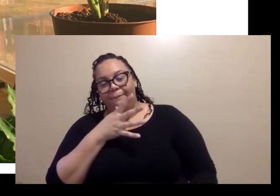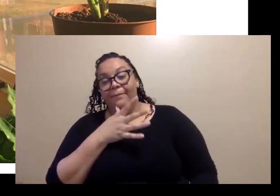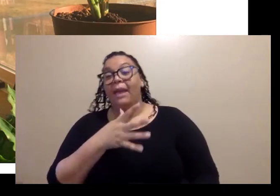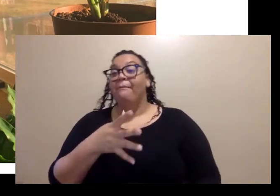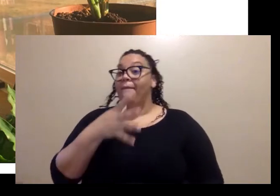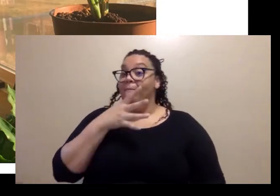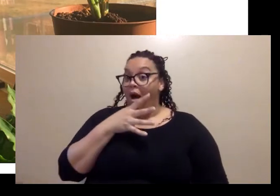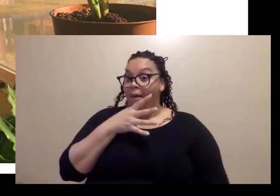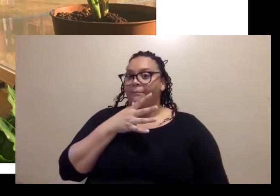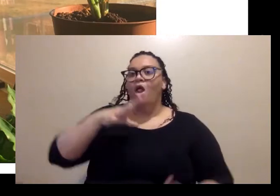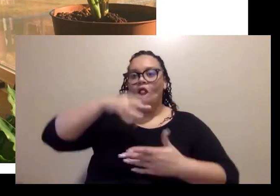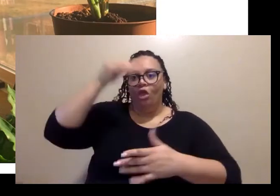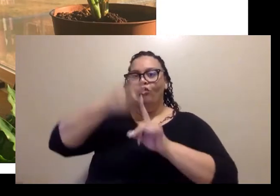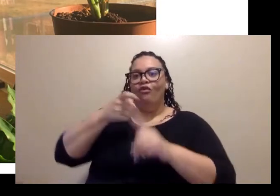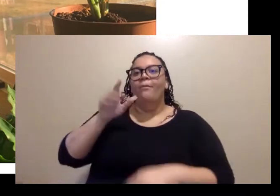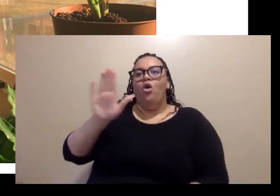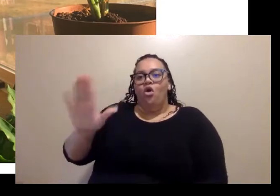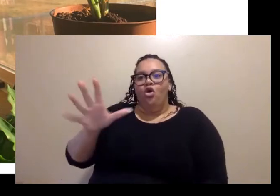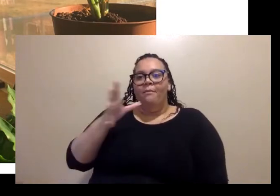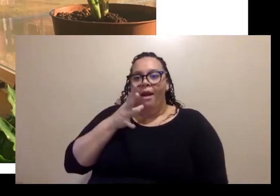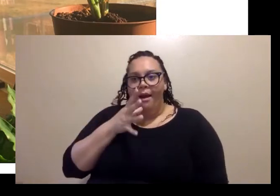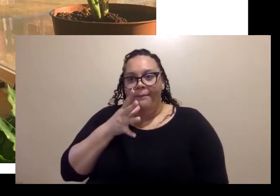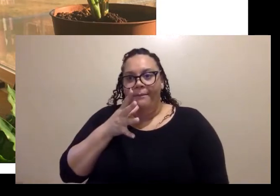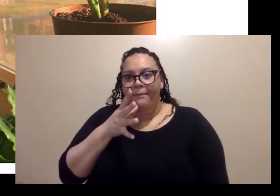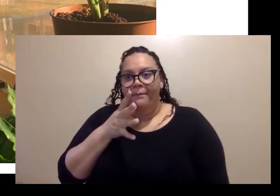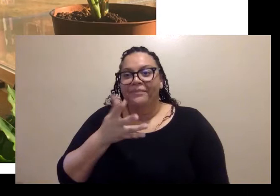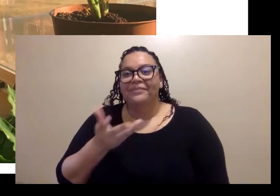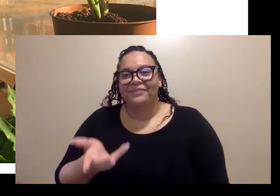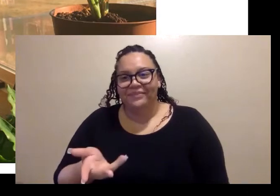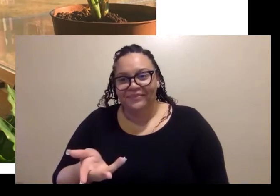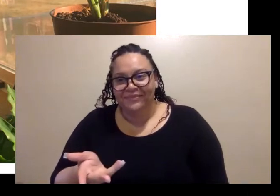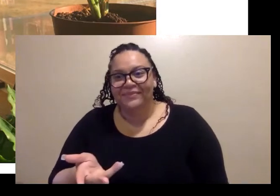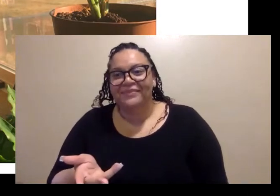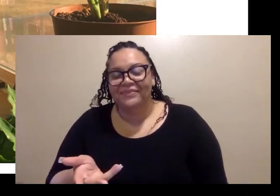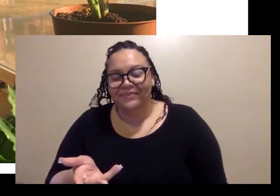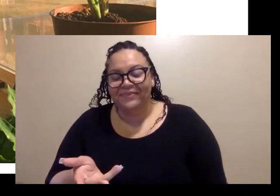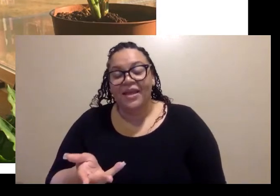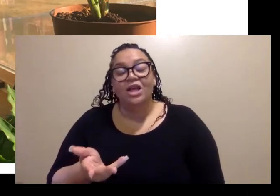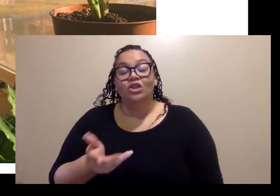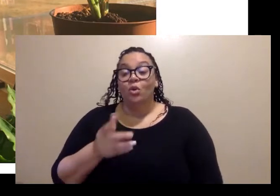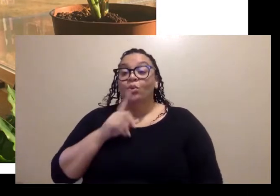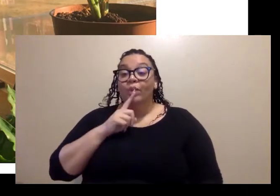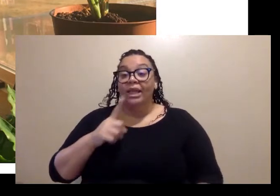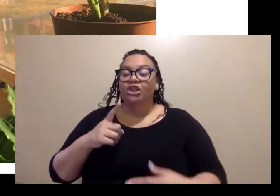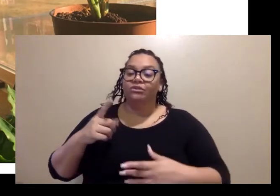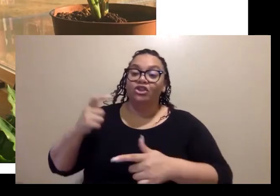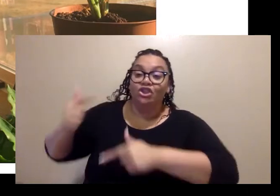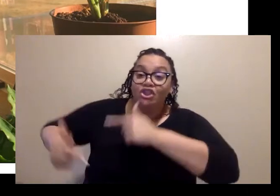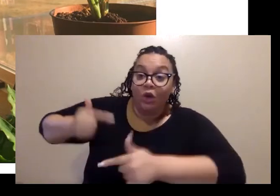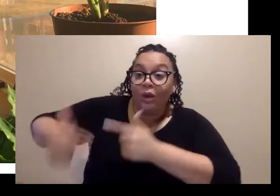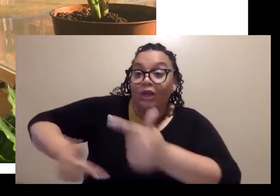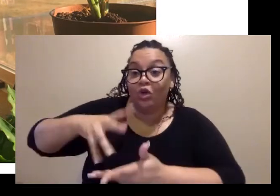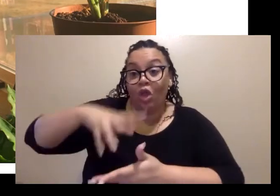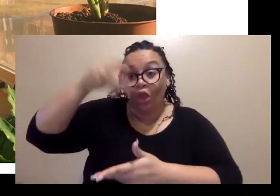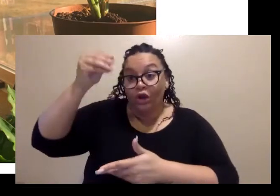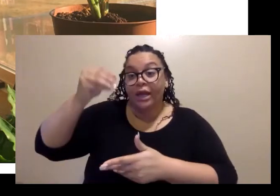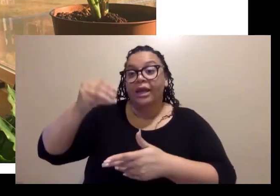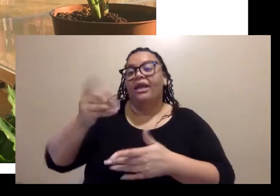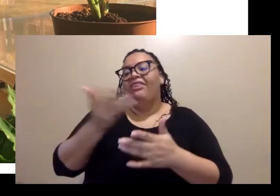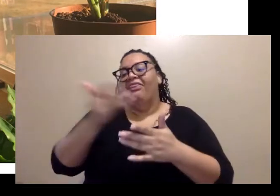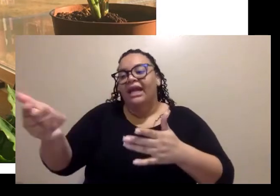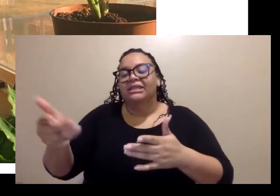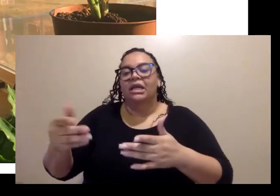from her mother. And so there's a lot of like just these generational healing practices that have been passed down I am